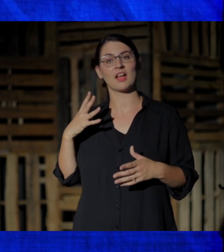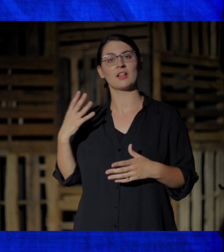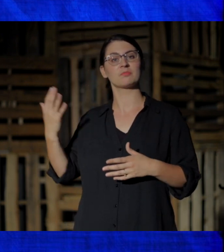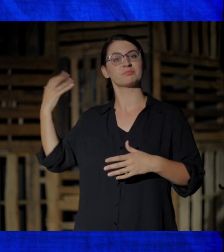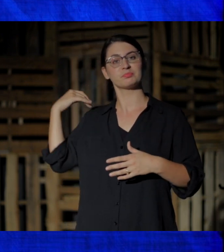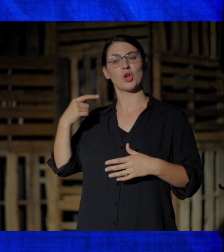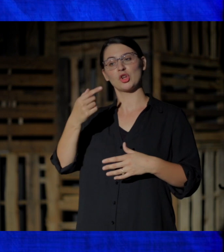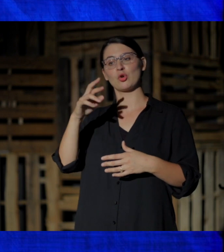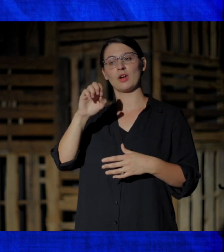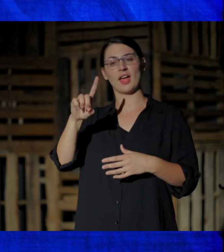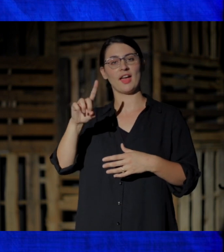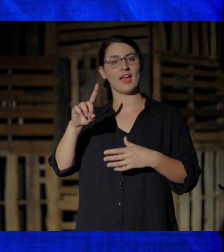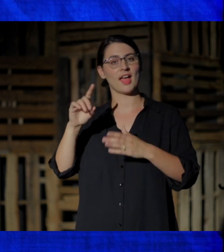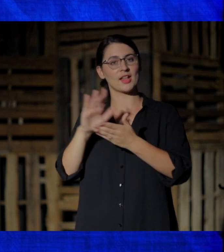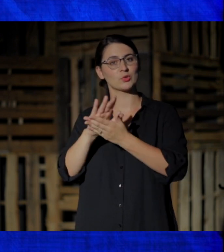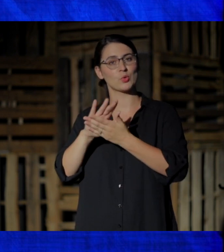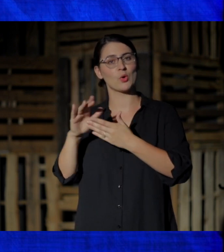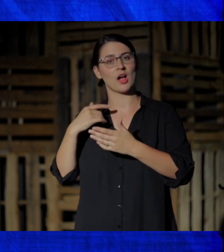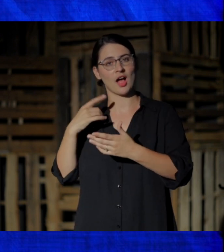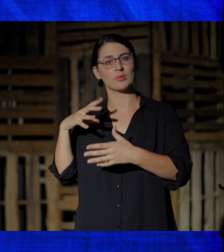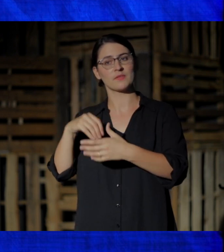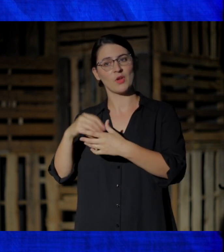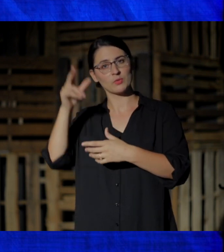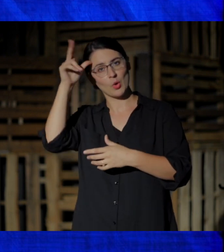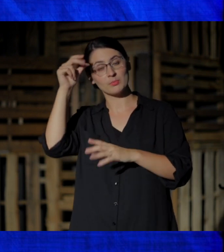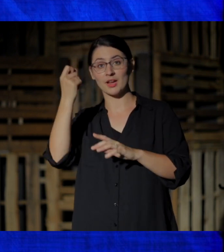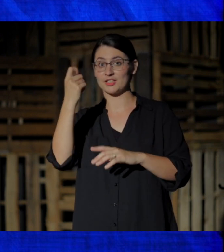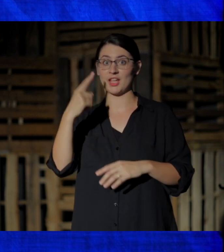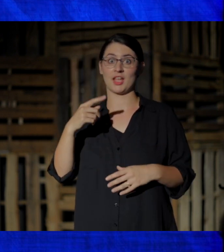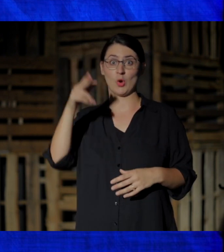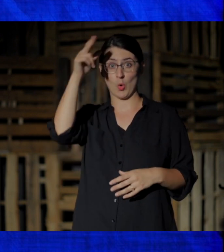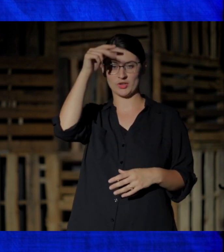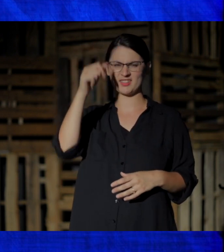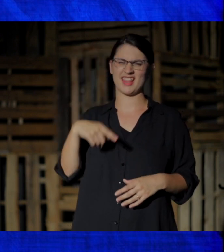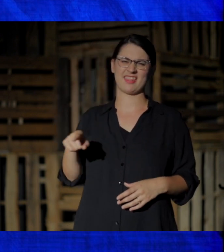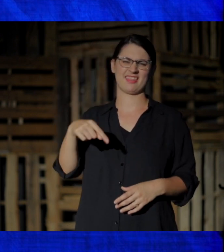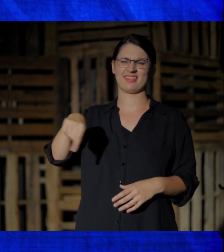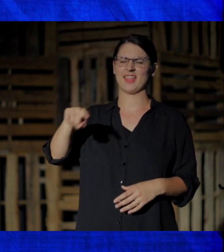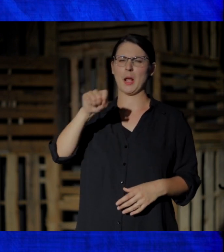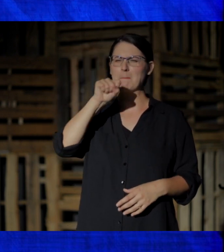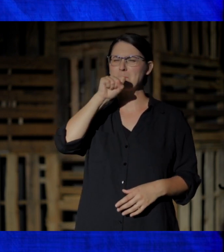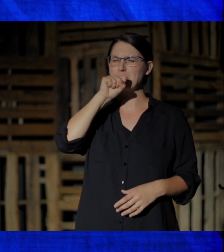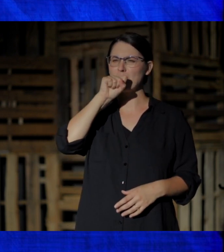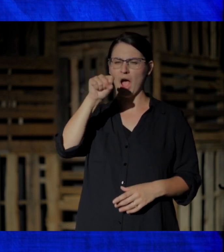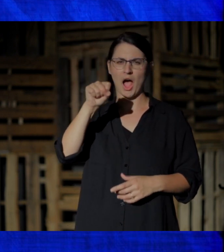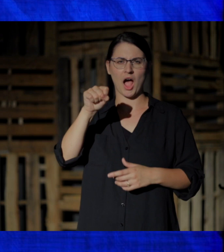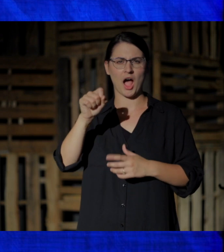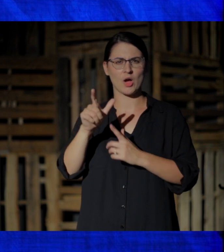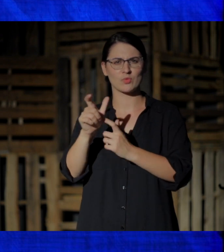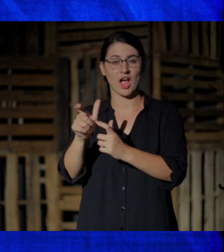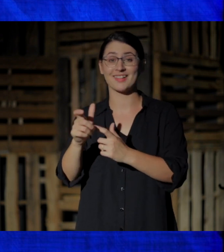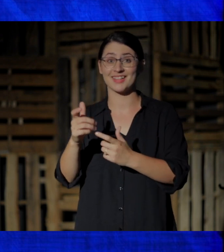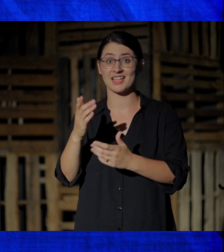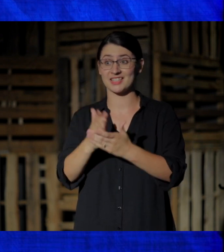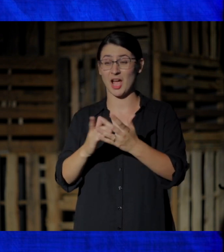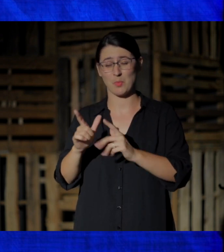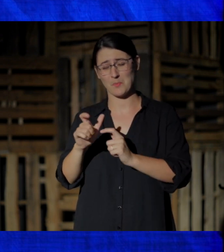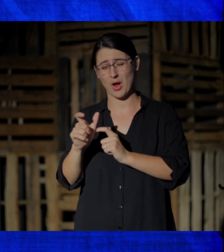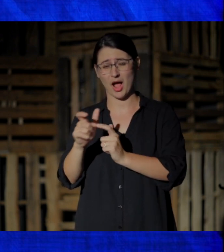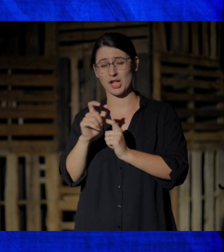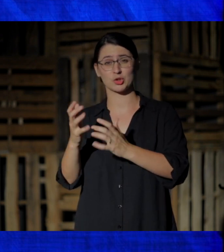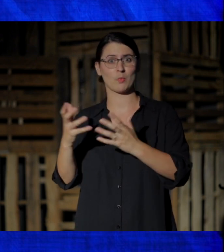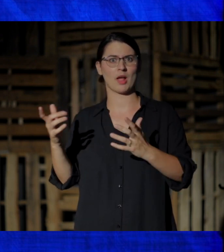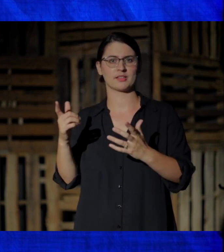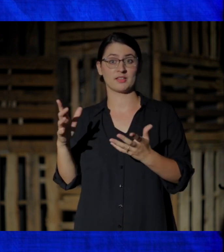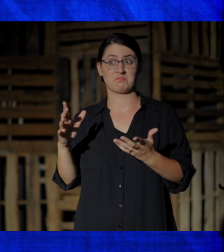the excitement on a horse loves to run. Right? They would literally run themselves to death. They love to run so much. All right. So here comes these